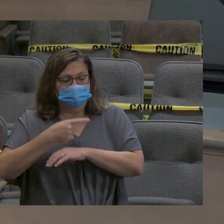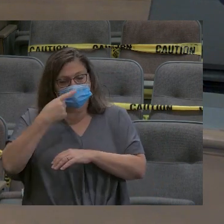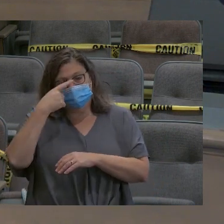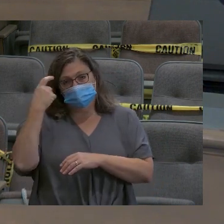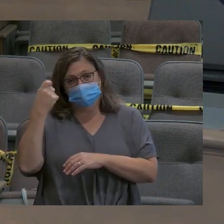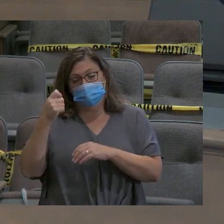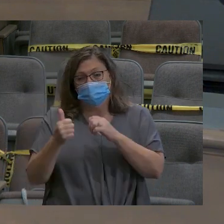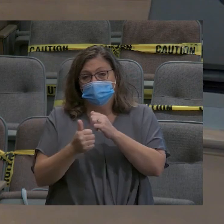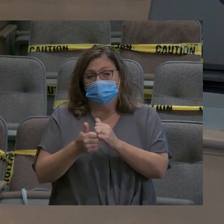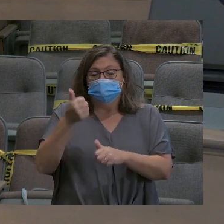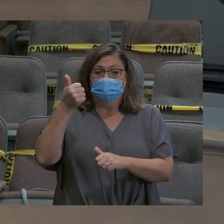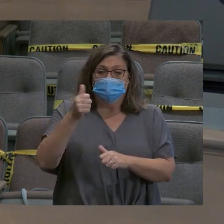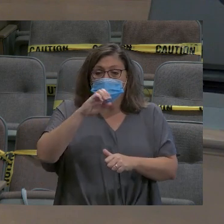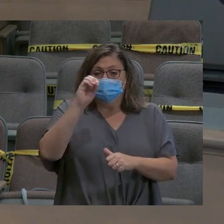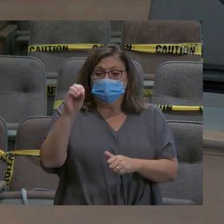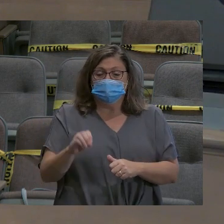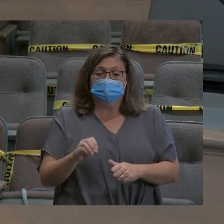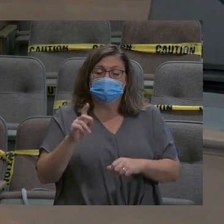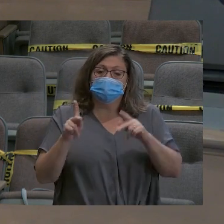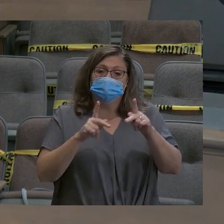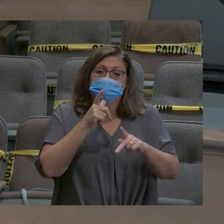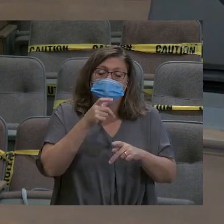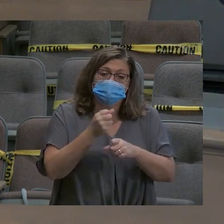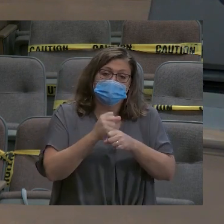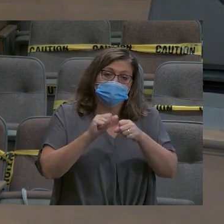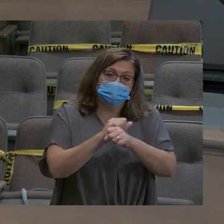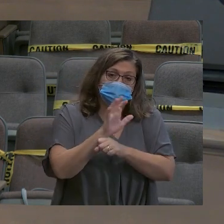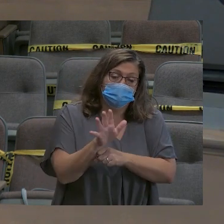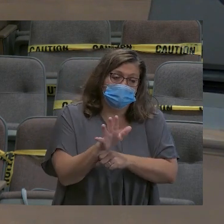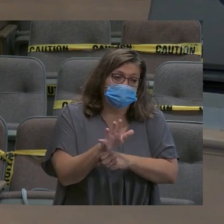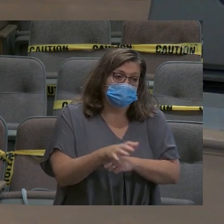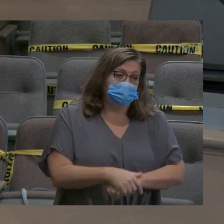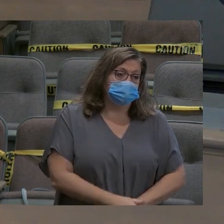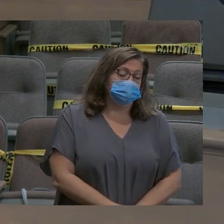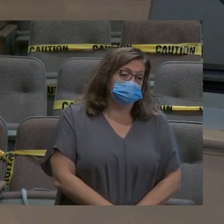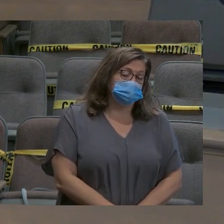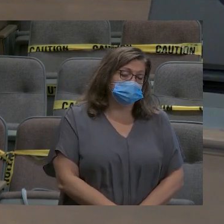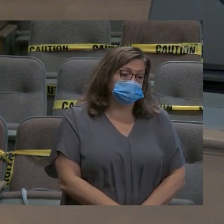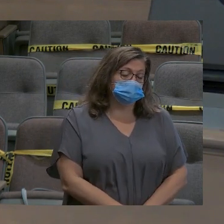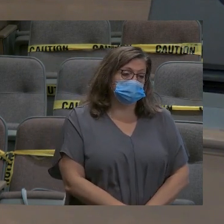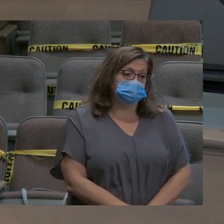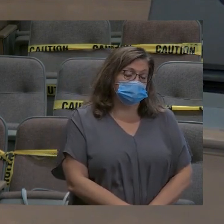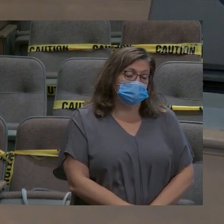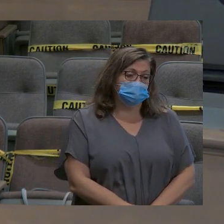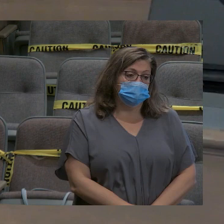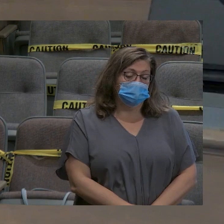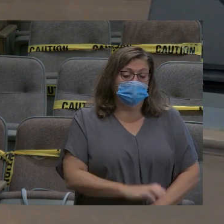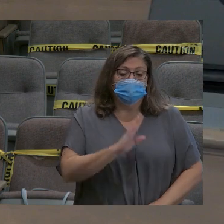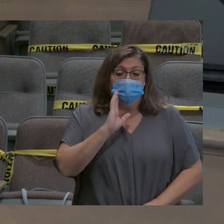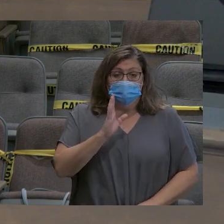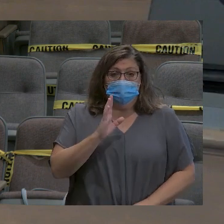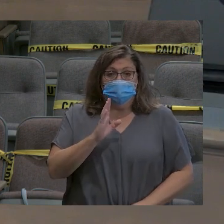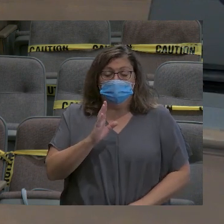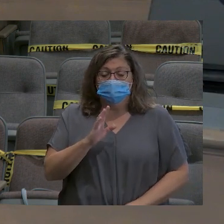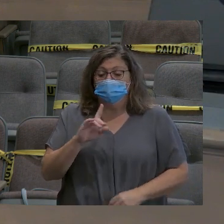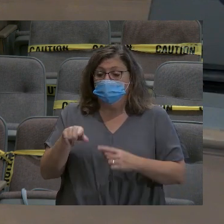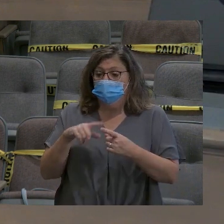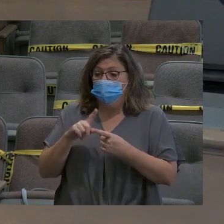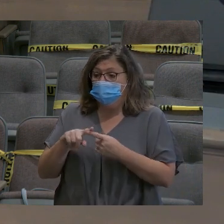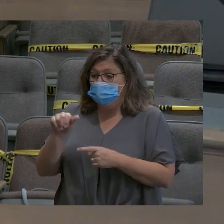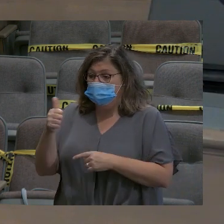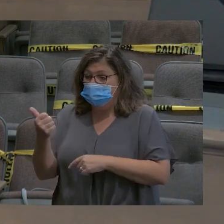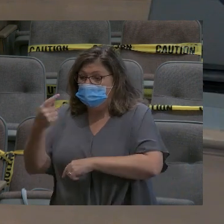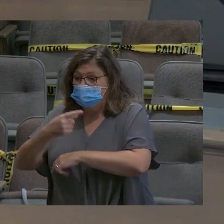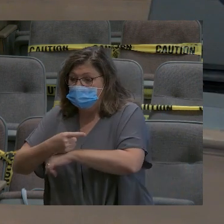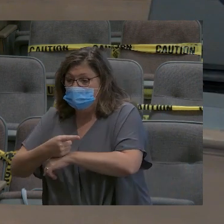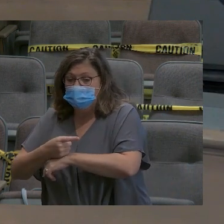vast majority of people who become sick with COVID-19 will reach a point by the 10th day where they are no longer